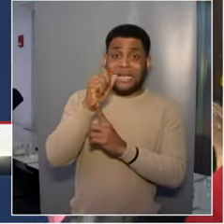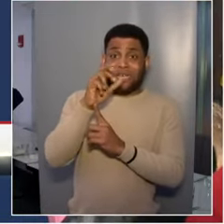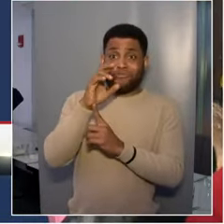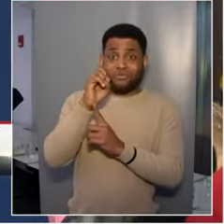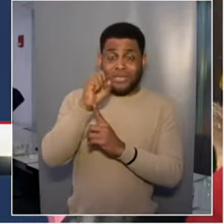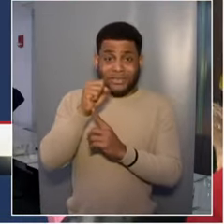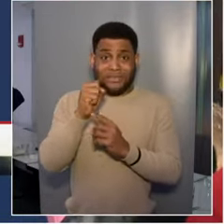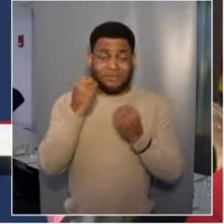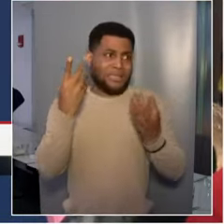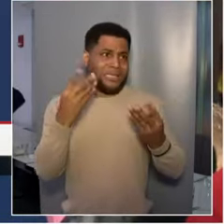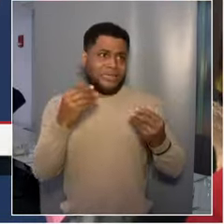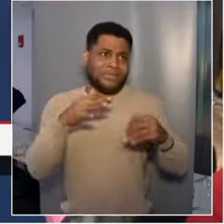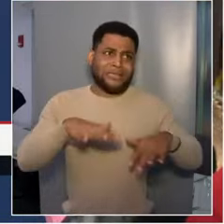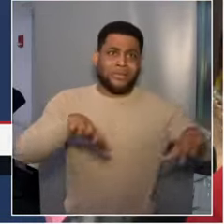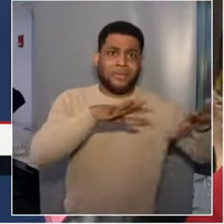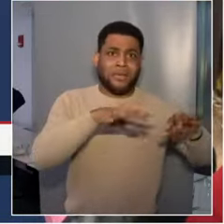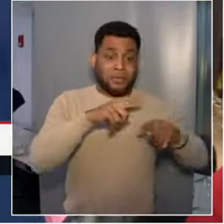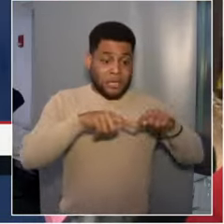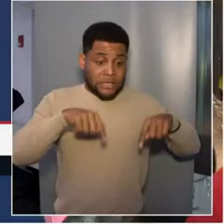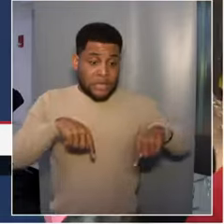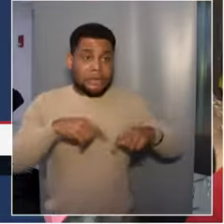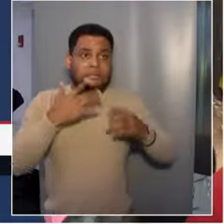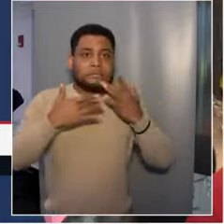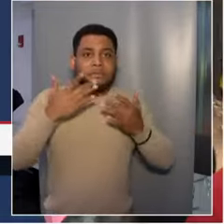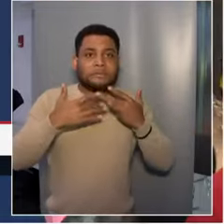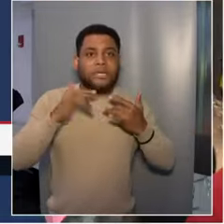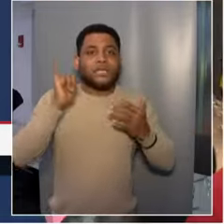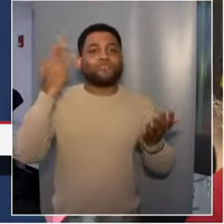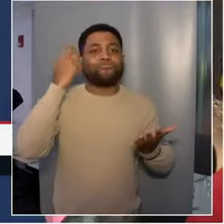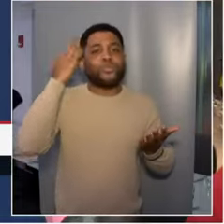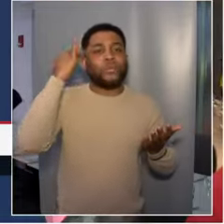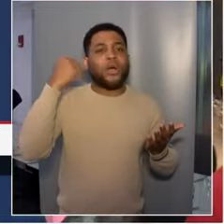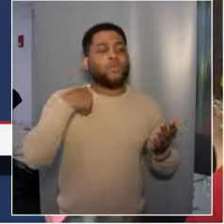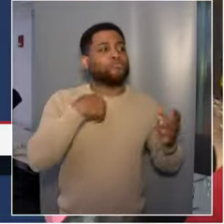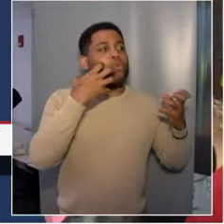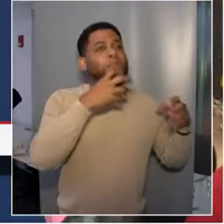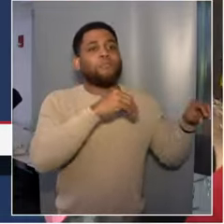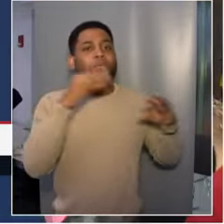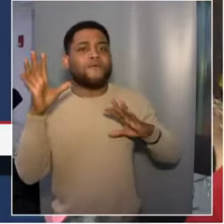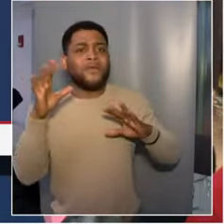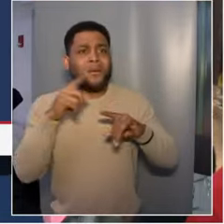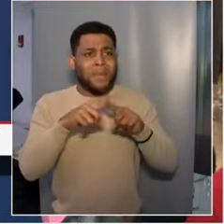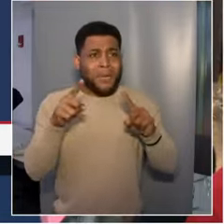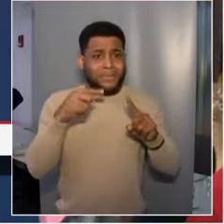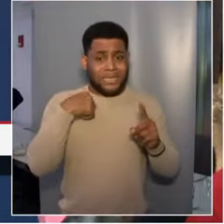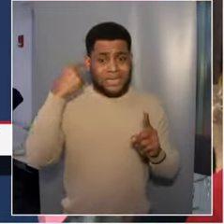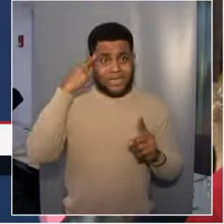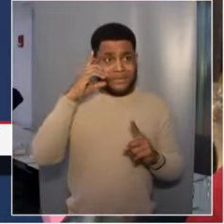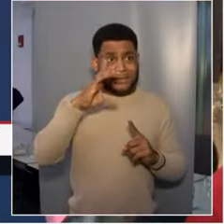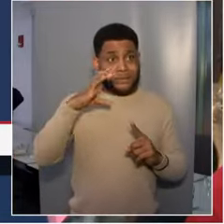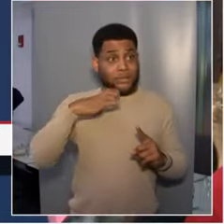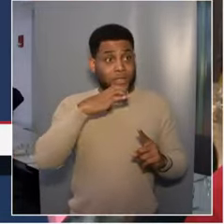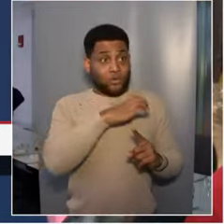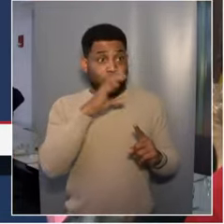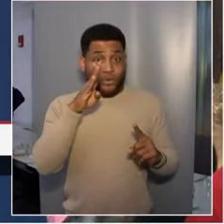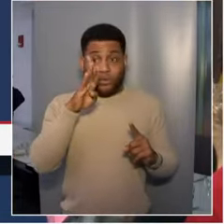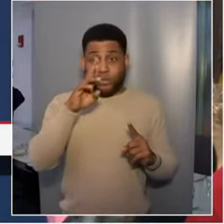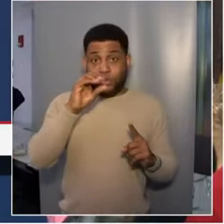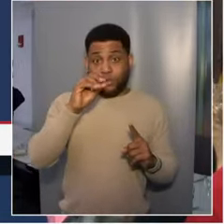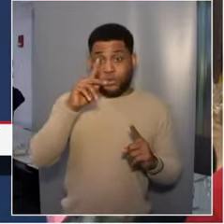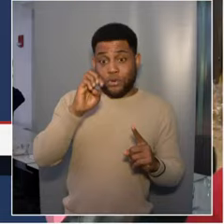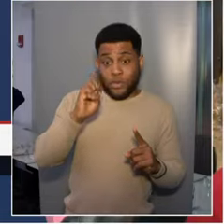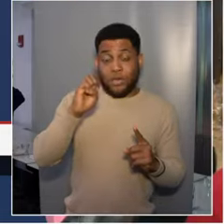But I think that Brooke, I think that the mayor, I think that everyone came together very